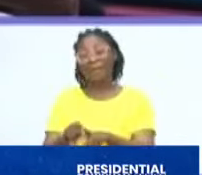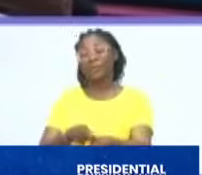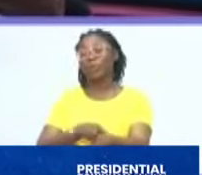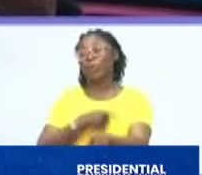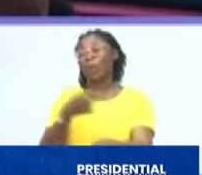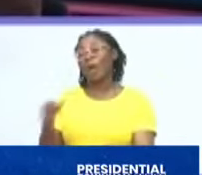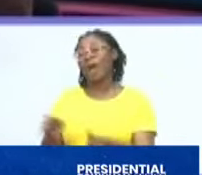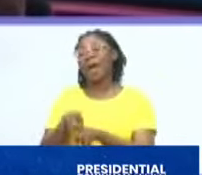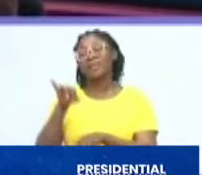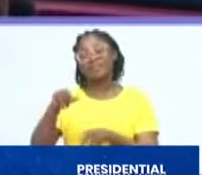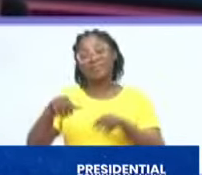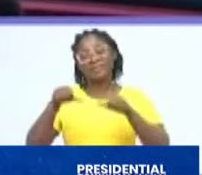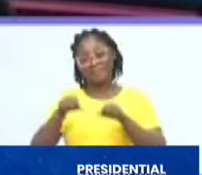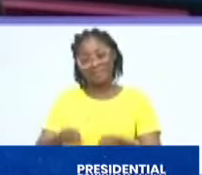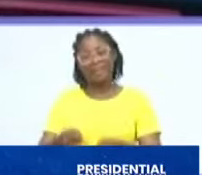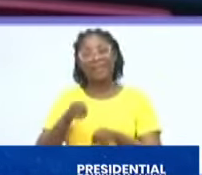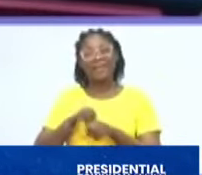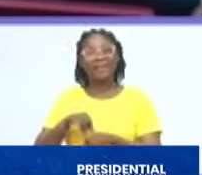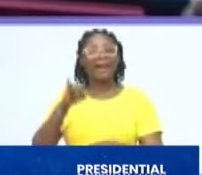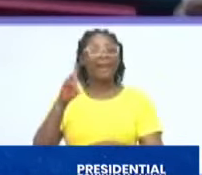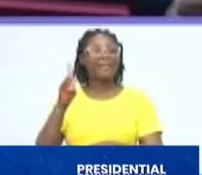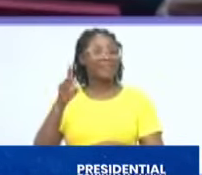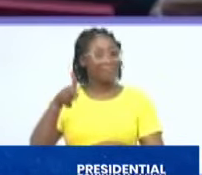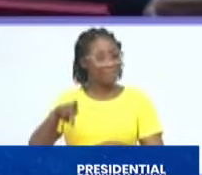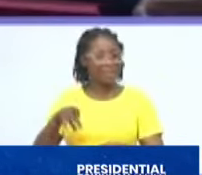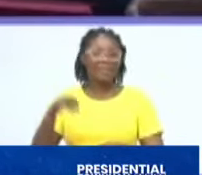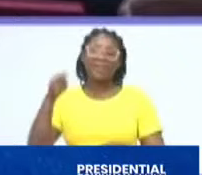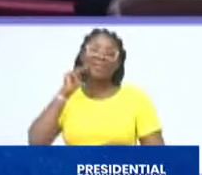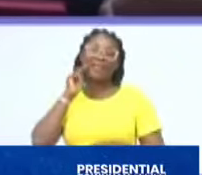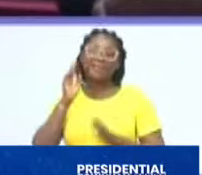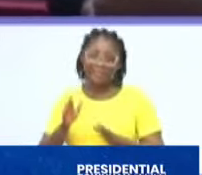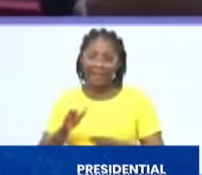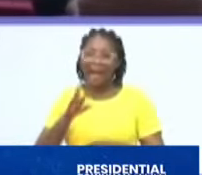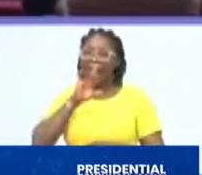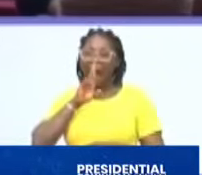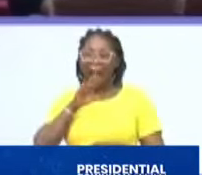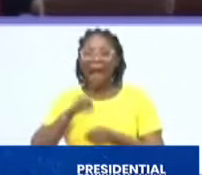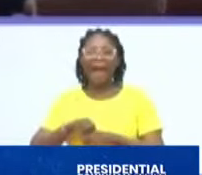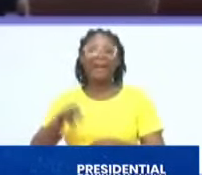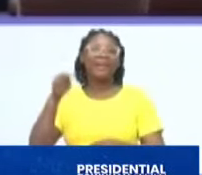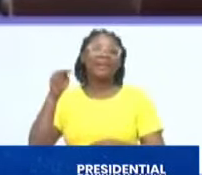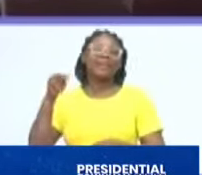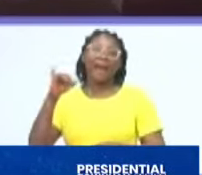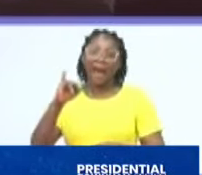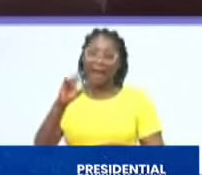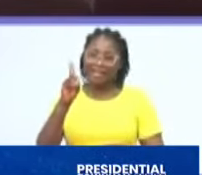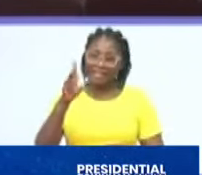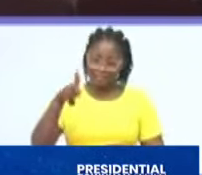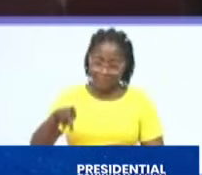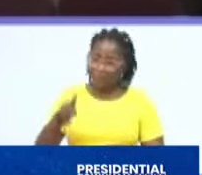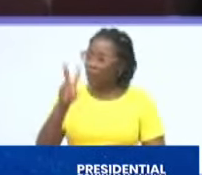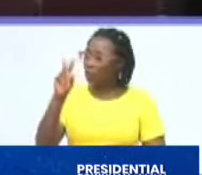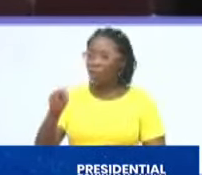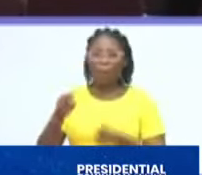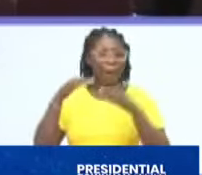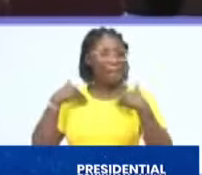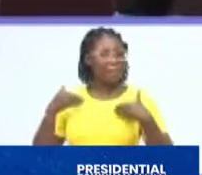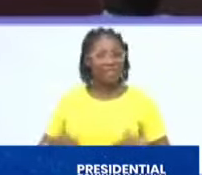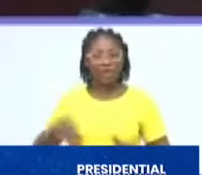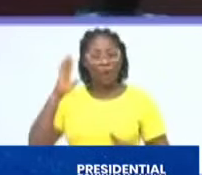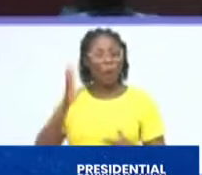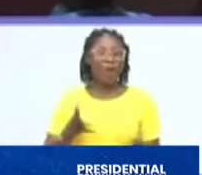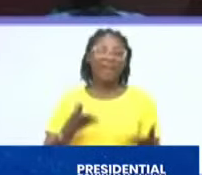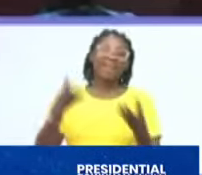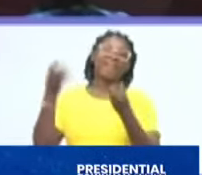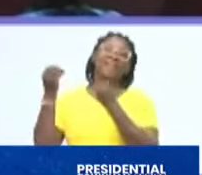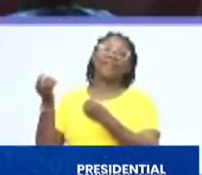camp, Nigeria is in IDP camp, no Nigerian will leave his ancestral land to live in a